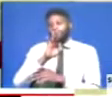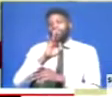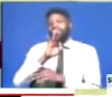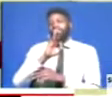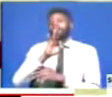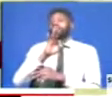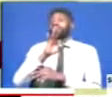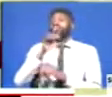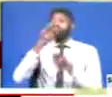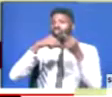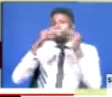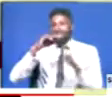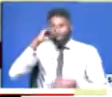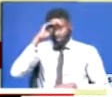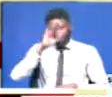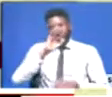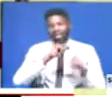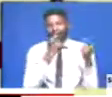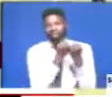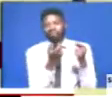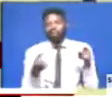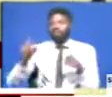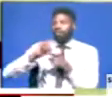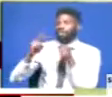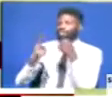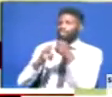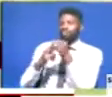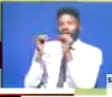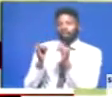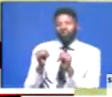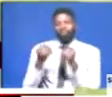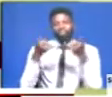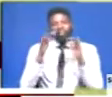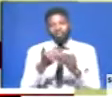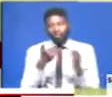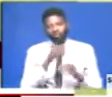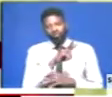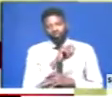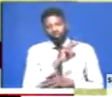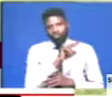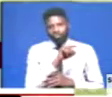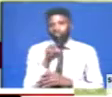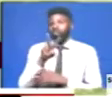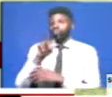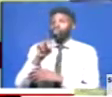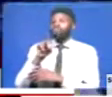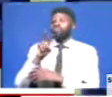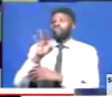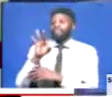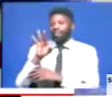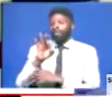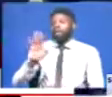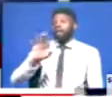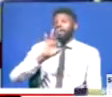have strengthened their squad with seven additional signings ahead of the 2022-2023 FKF Premier League season. The club